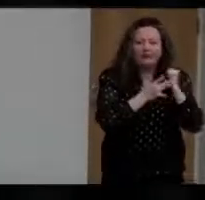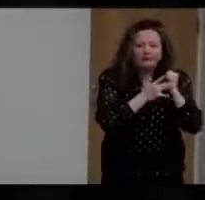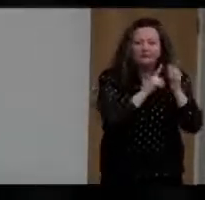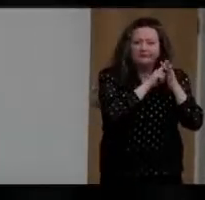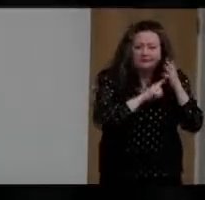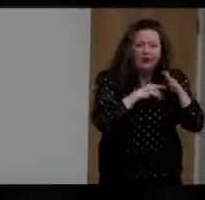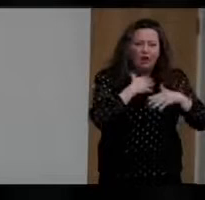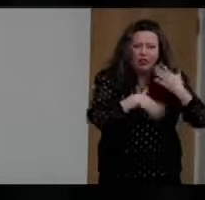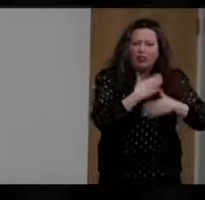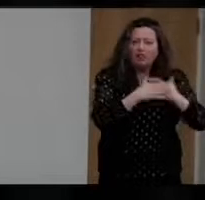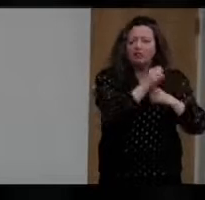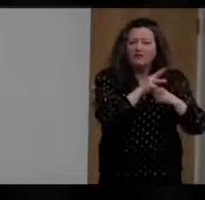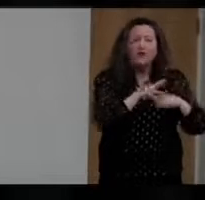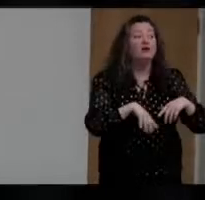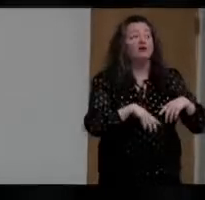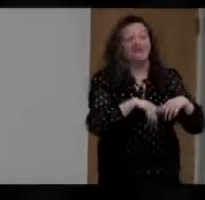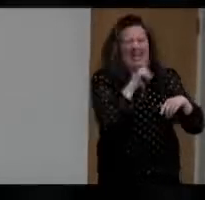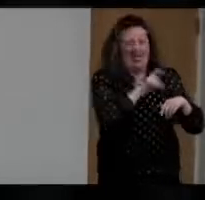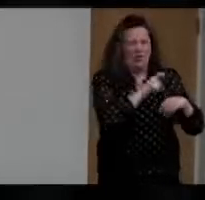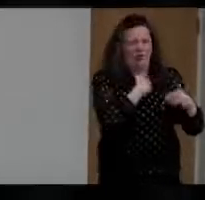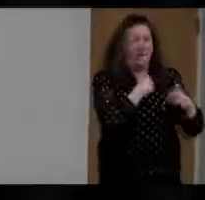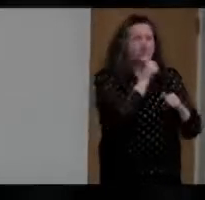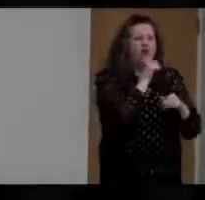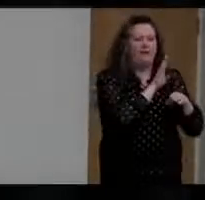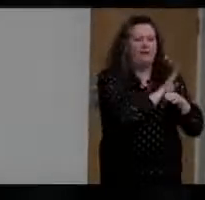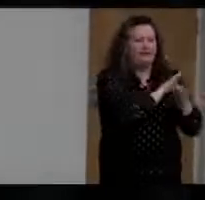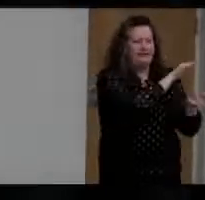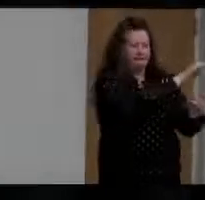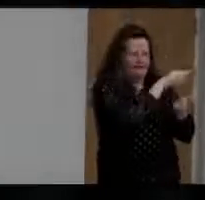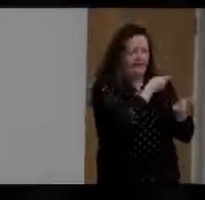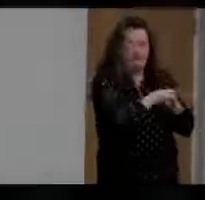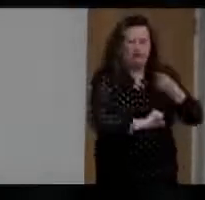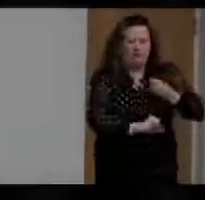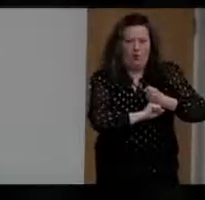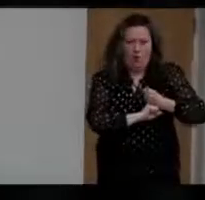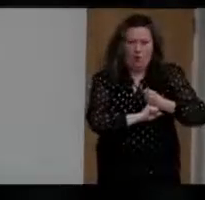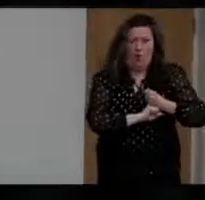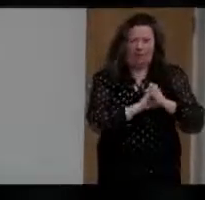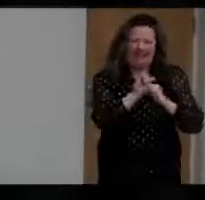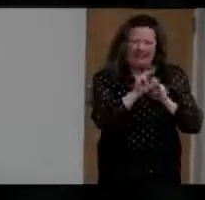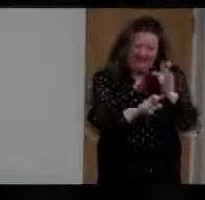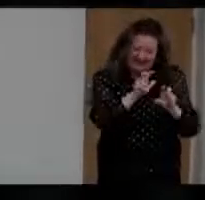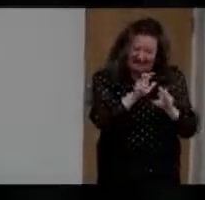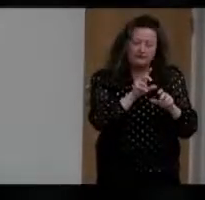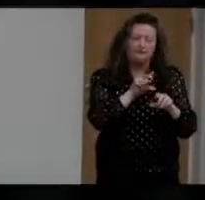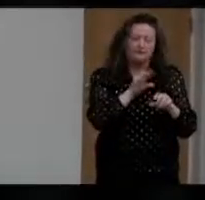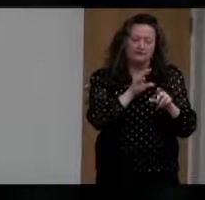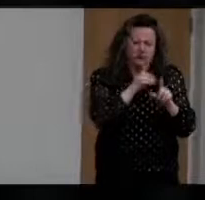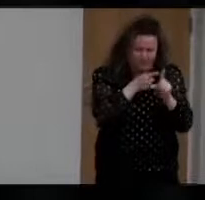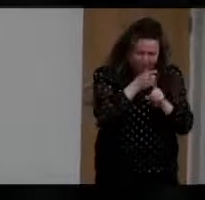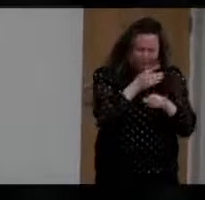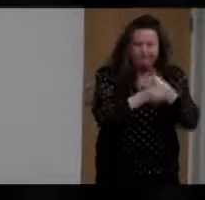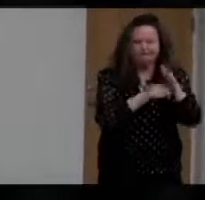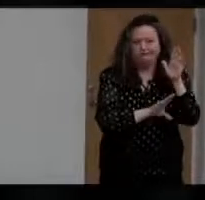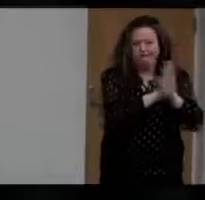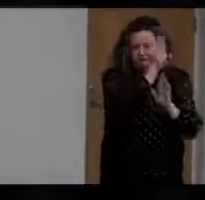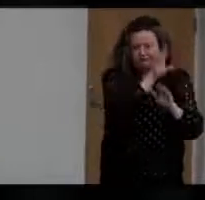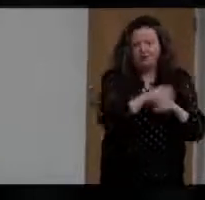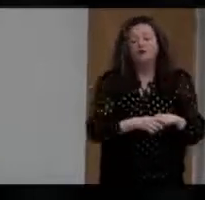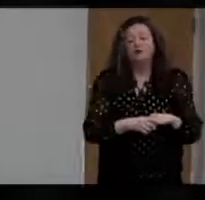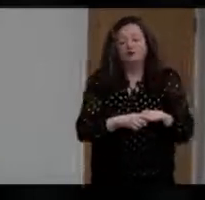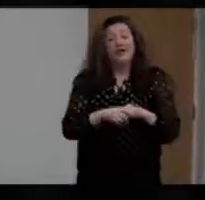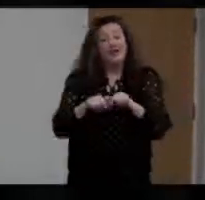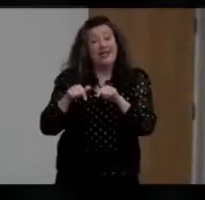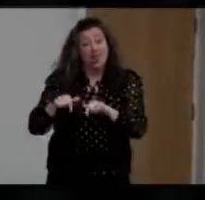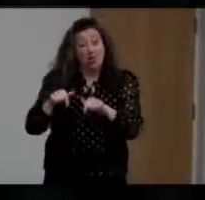back the commercialization effort, and you need that to have broad impact in healthcare. So to me, healthcare and commercialization are